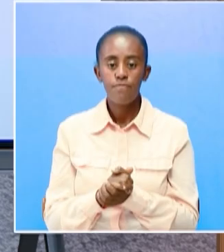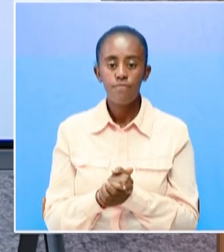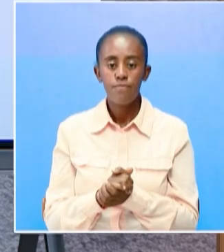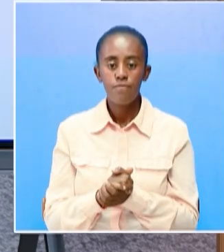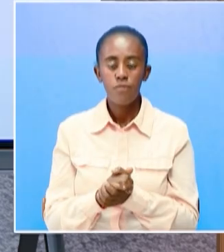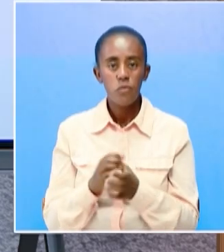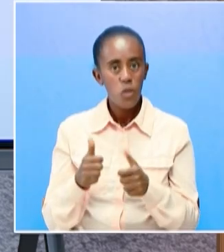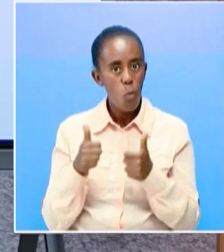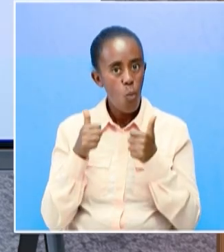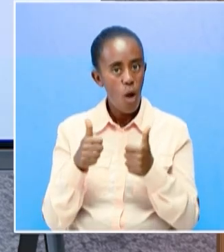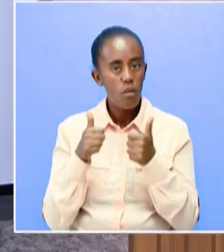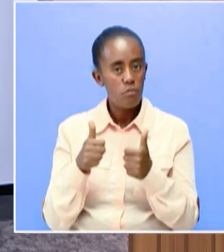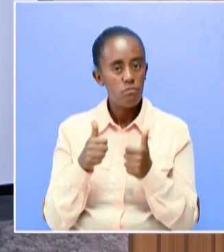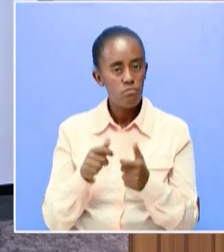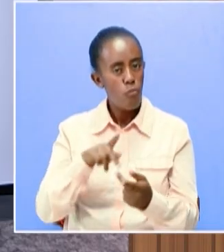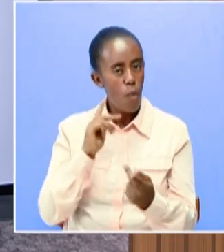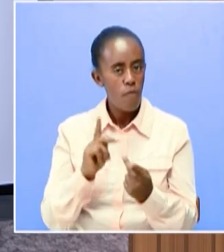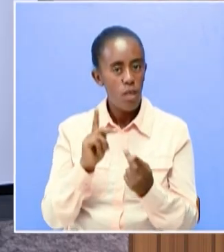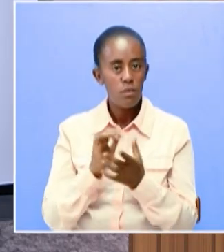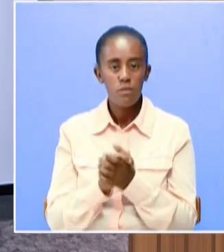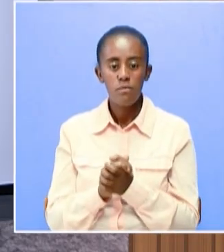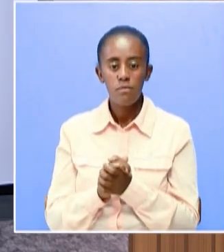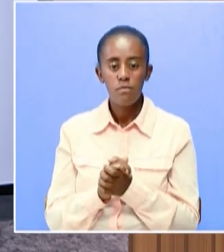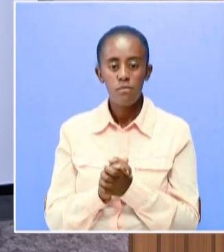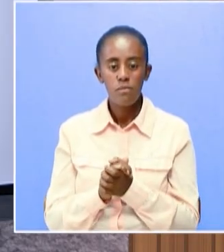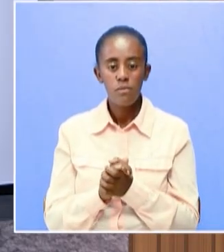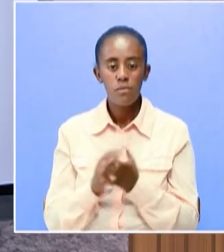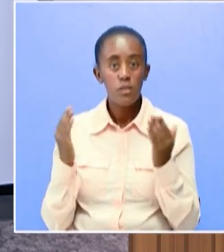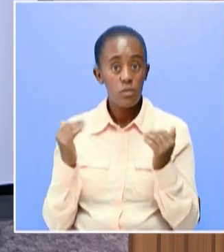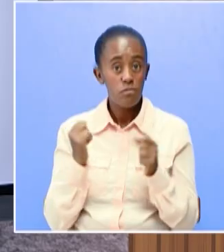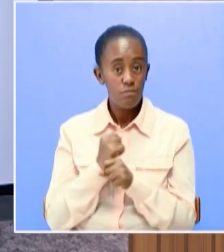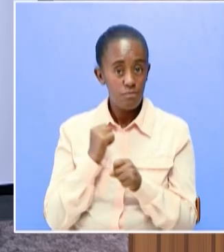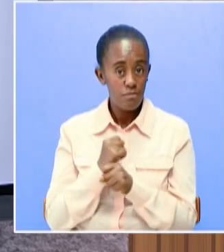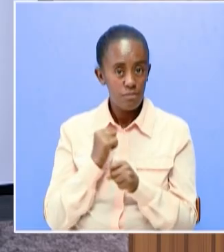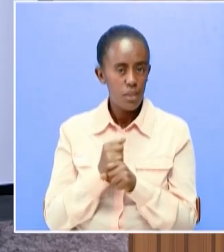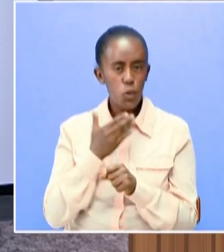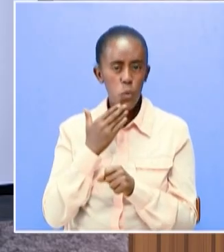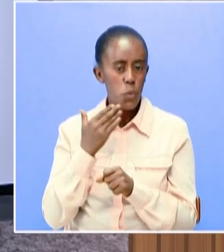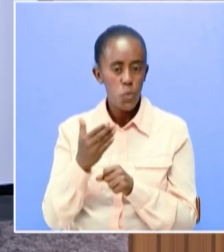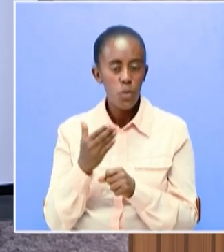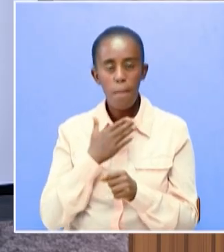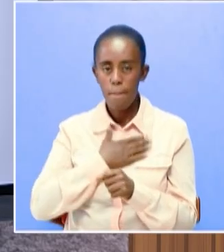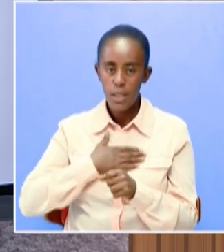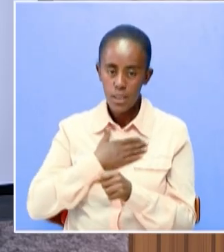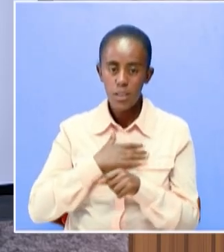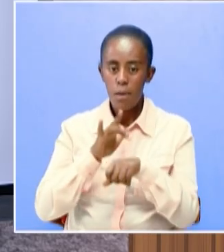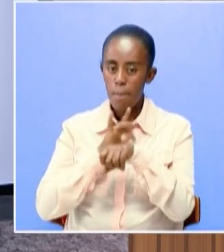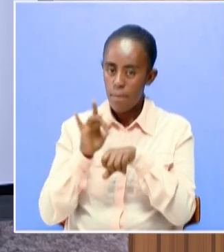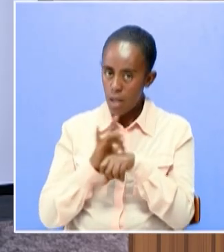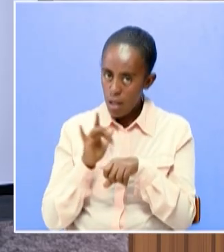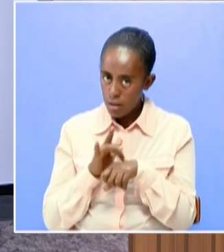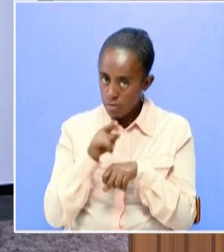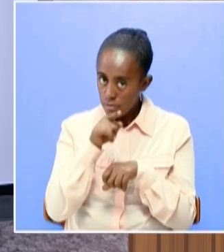Well done. Perfect. I hope you did in a good way. Please, blank, you show